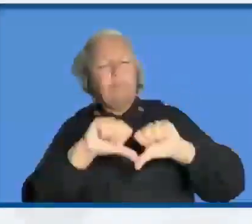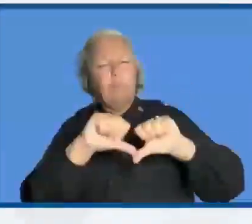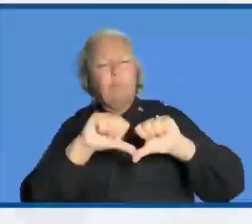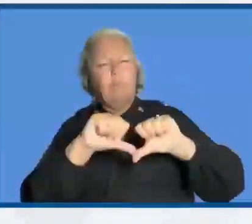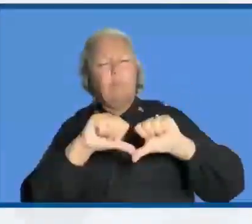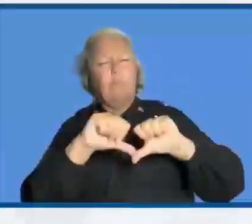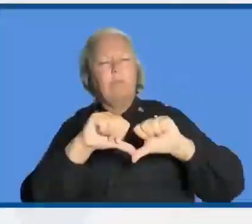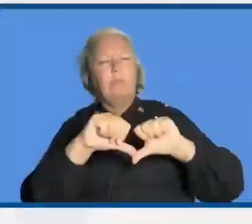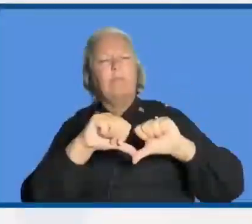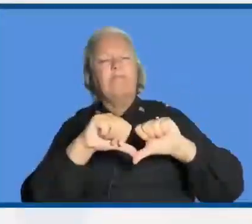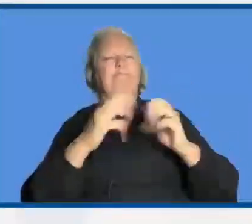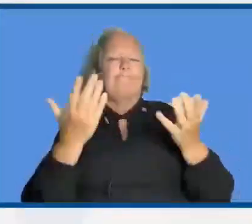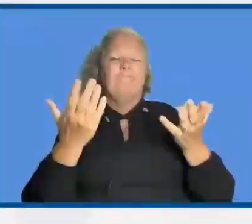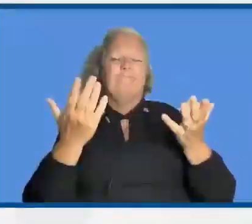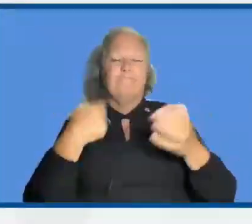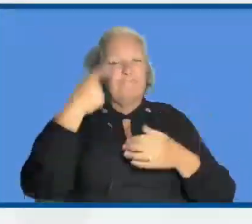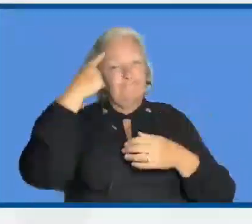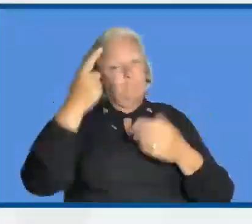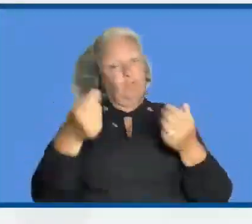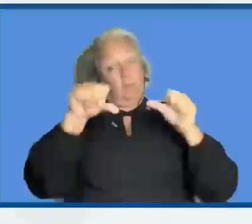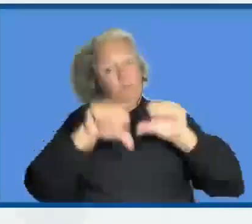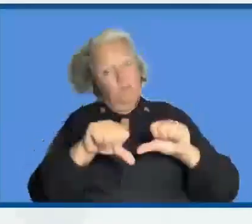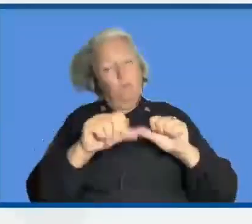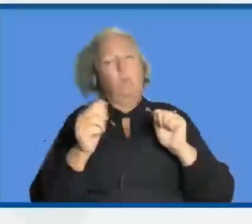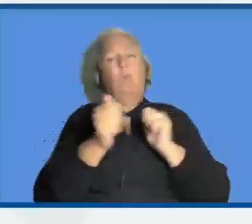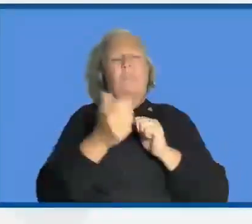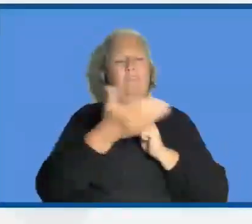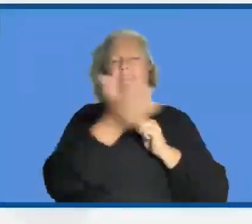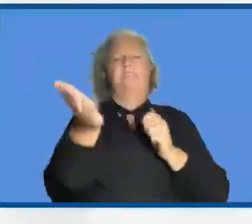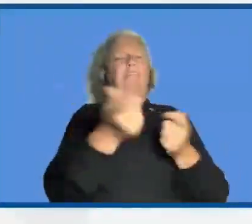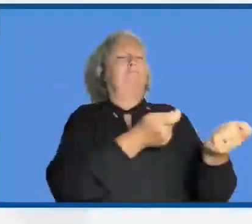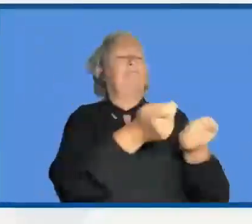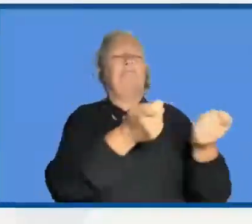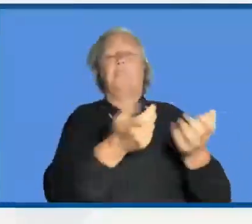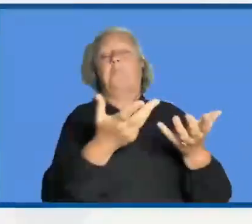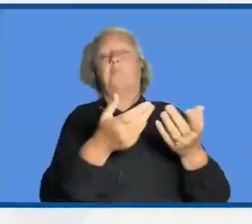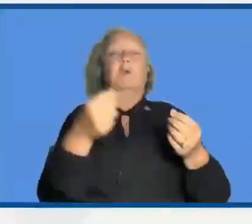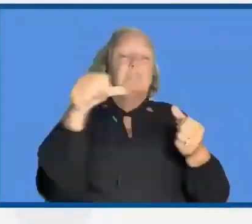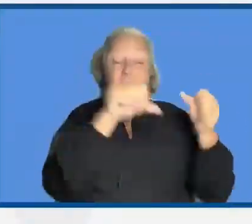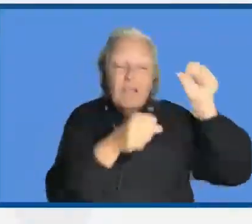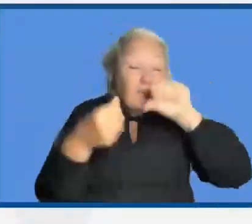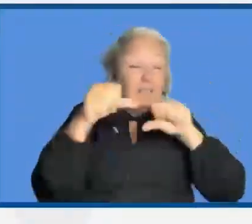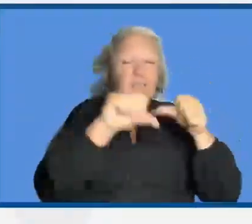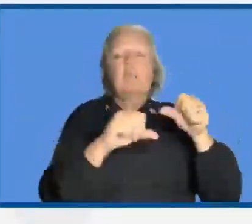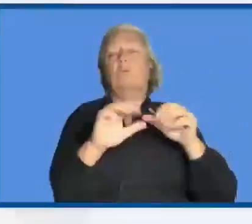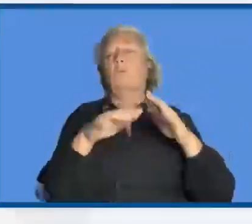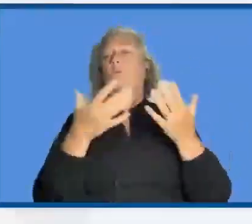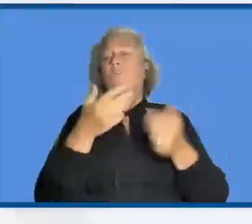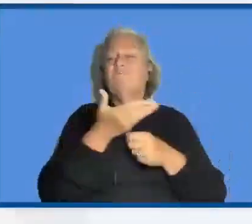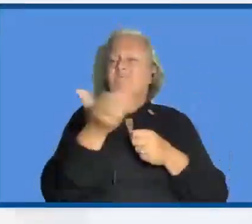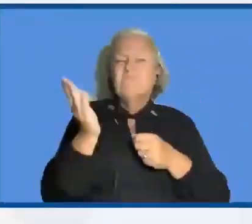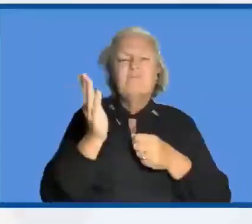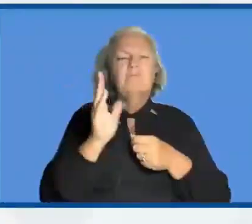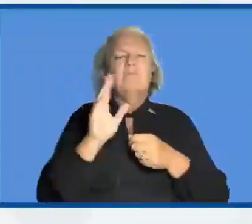that communication among operators, scientists, and all the people involved or stakeholders should also